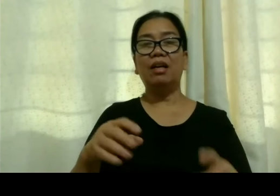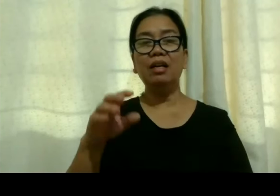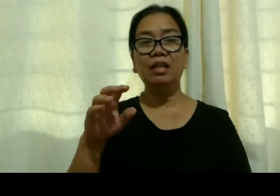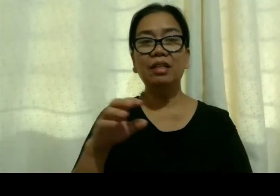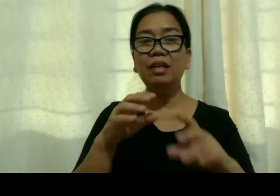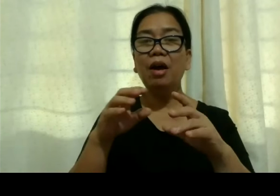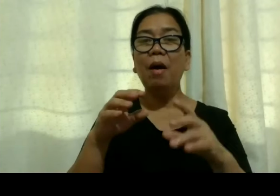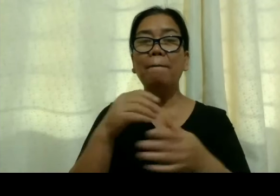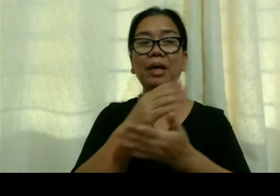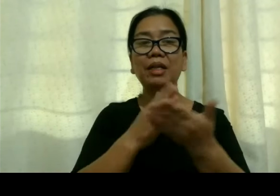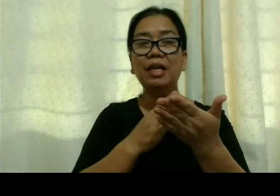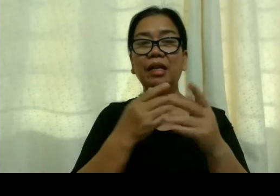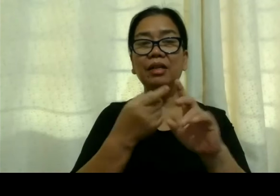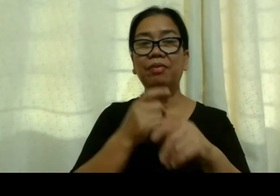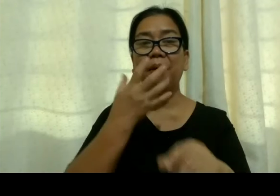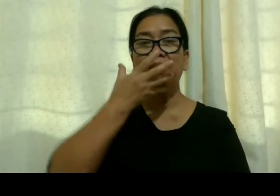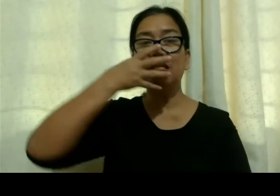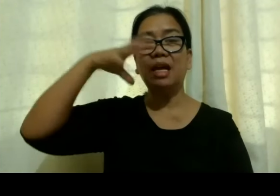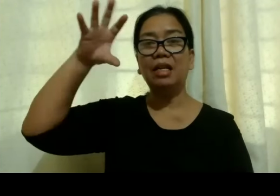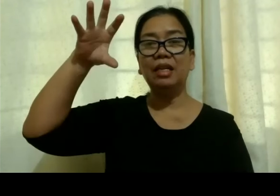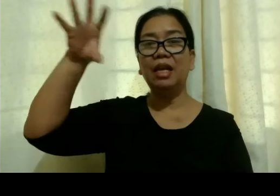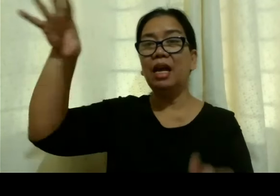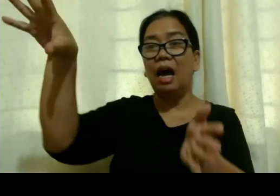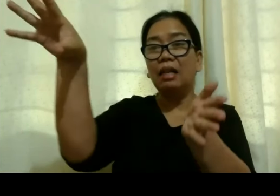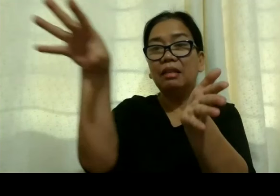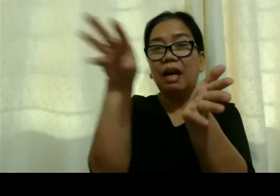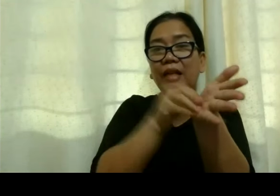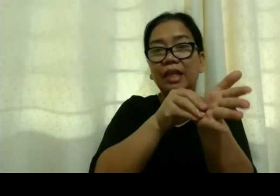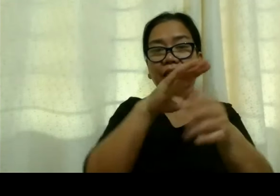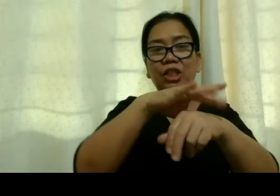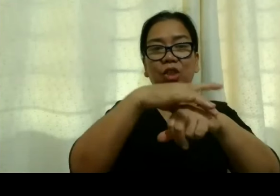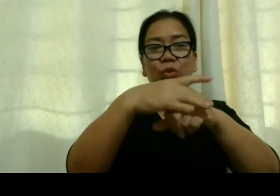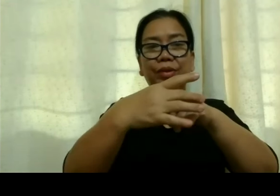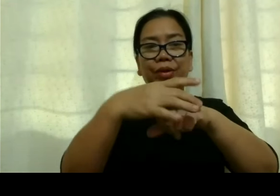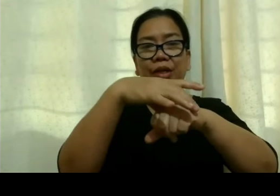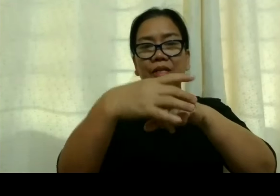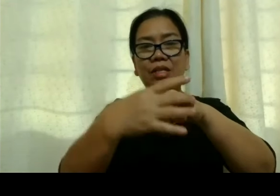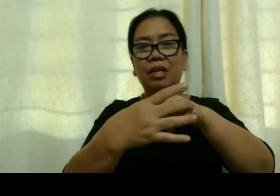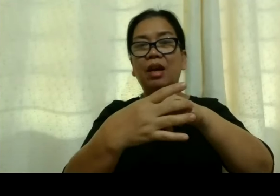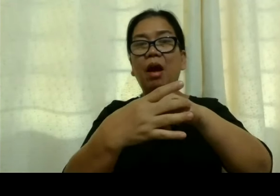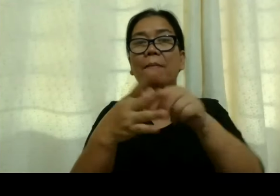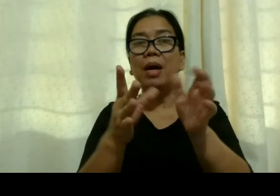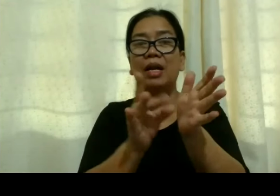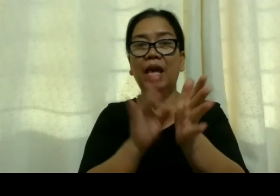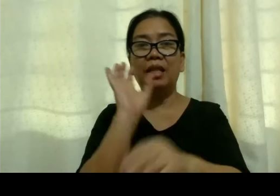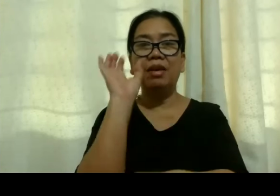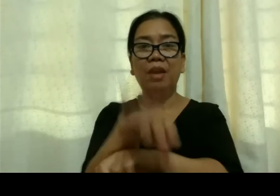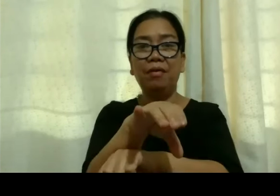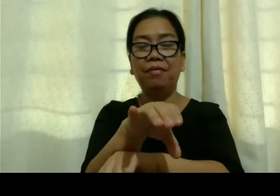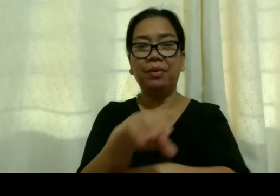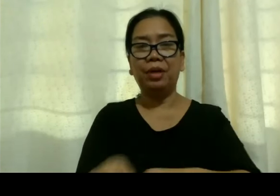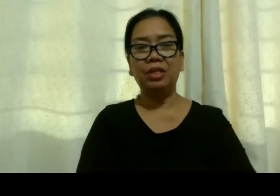These are the particles from the sun attracted to the earth's